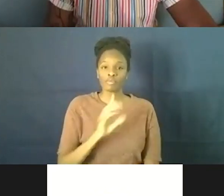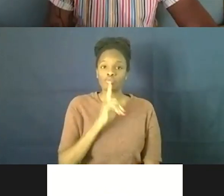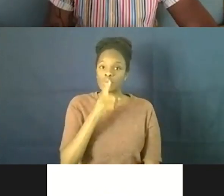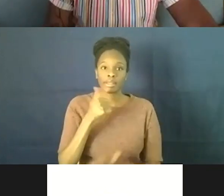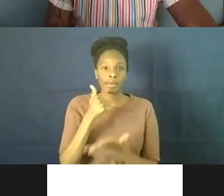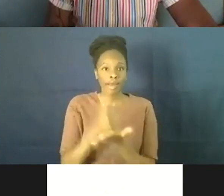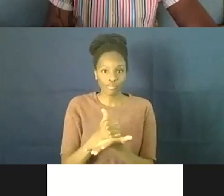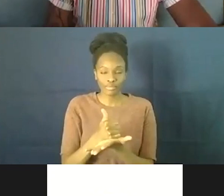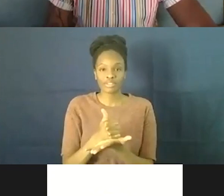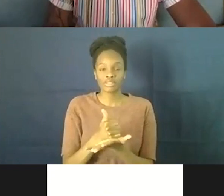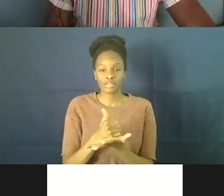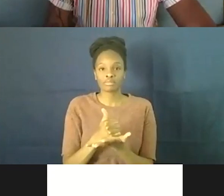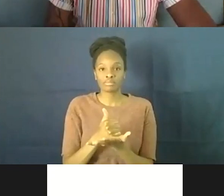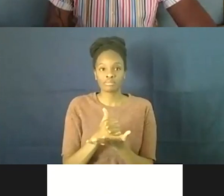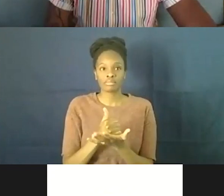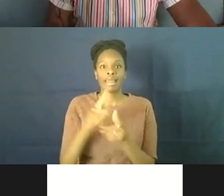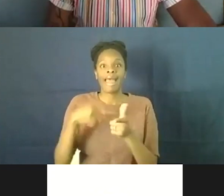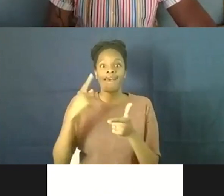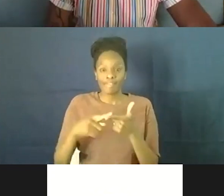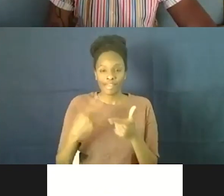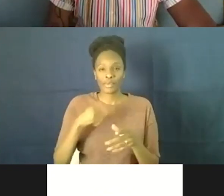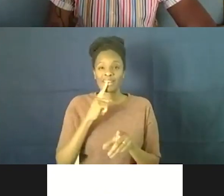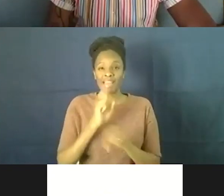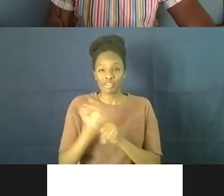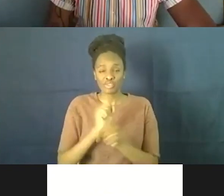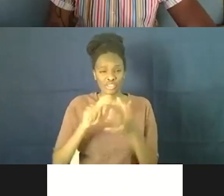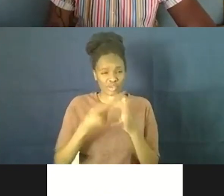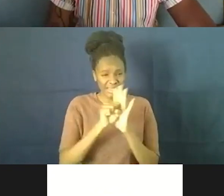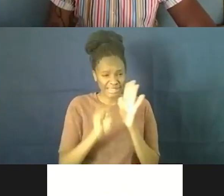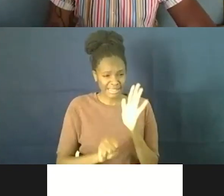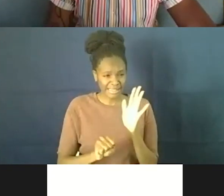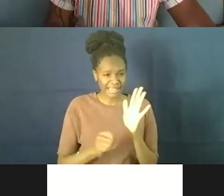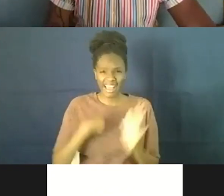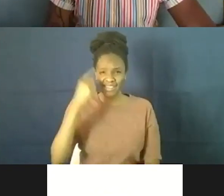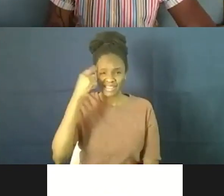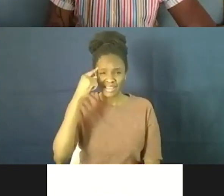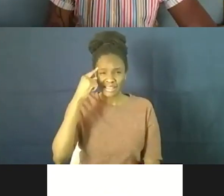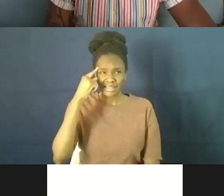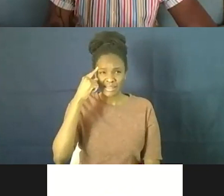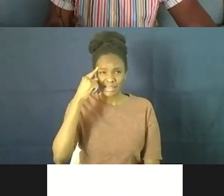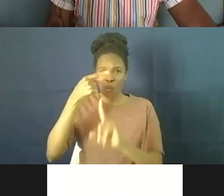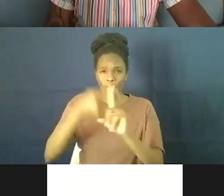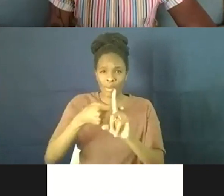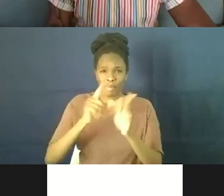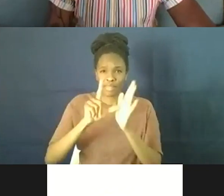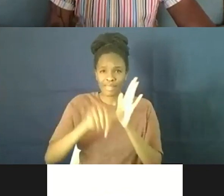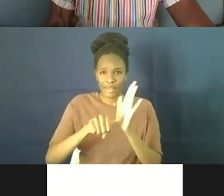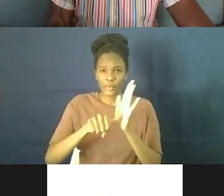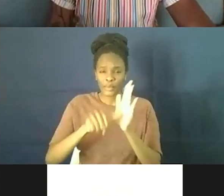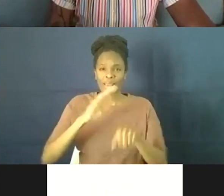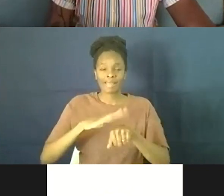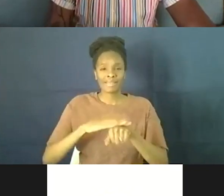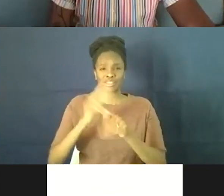helpful then when we actually started the season, which we didn't start until, like, I think it was like a month later, or at least like mm-hmm.